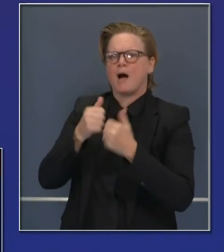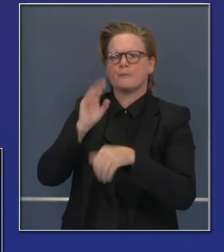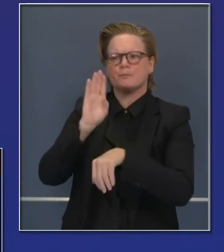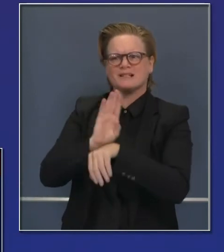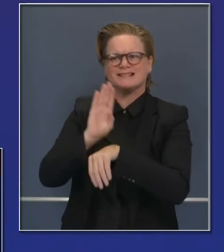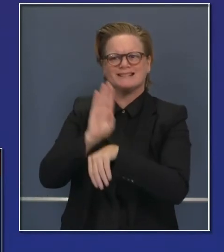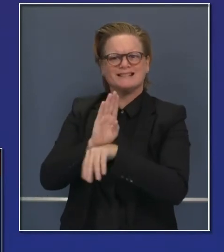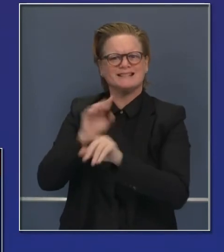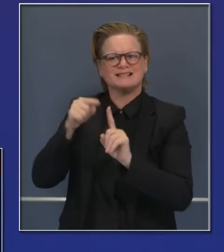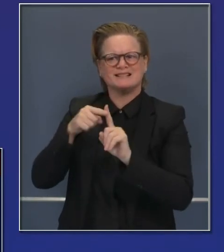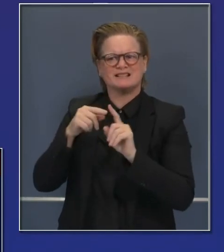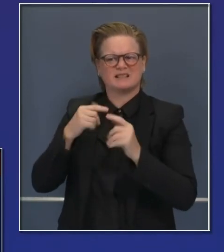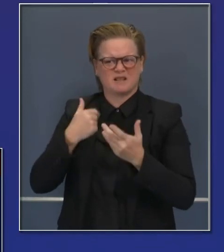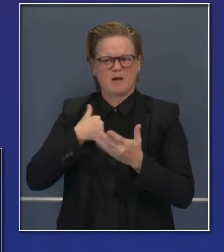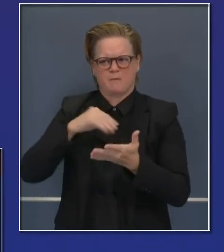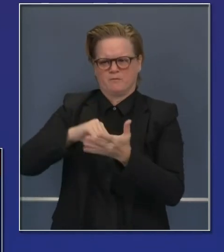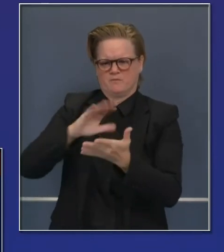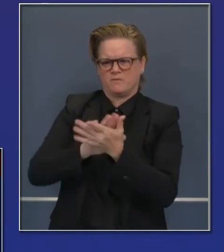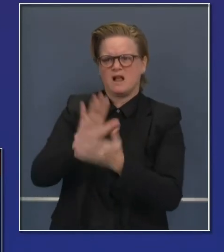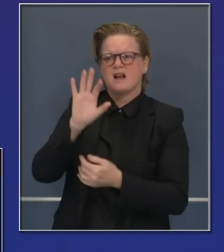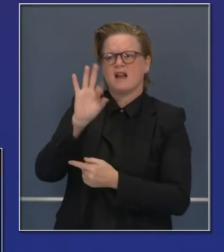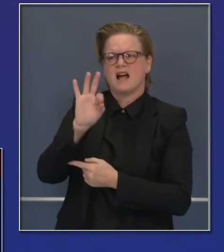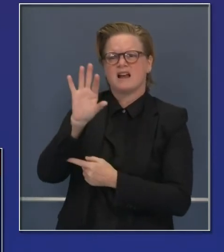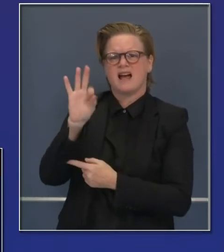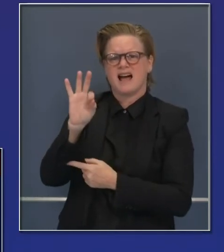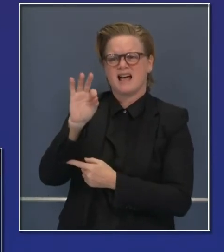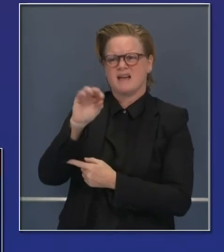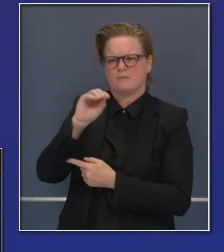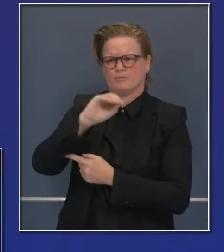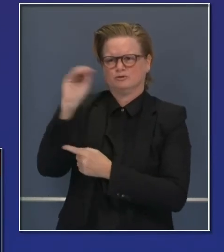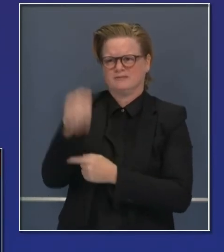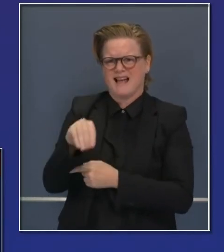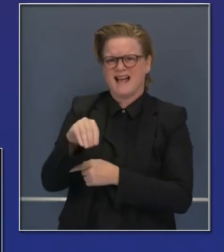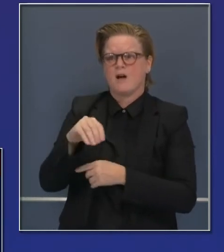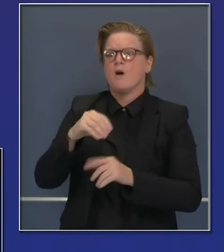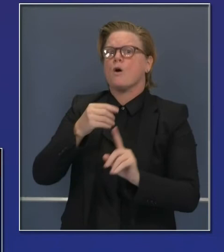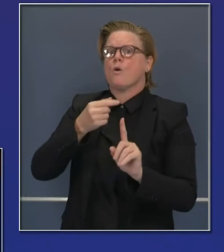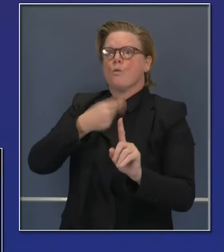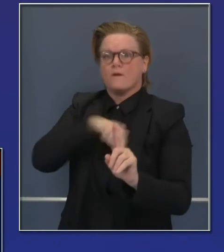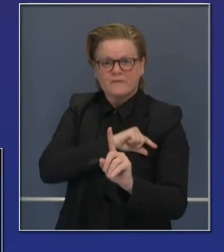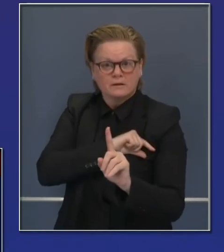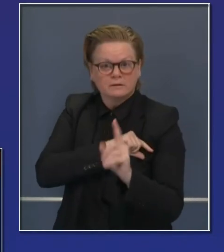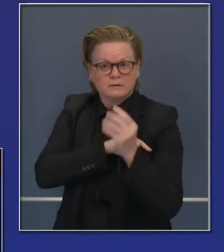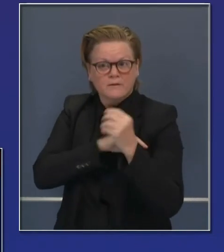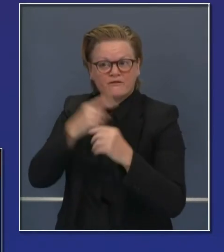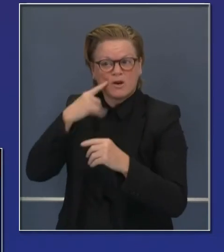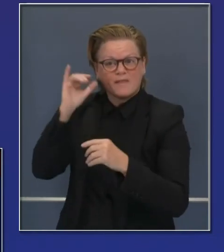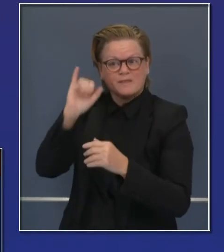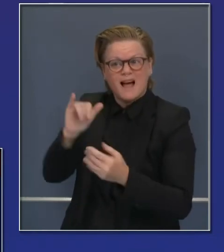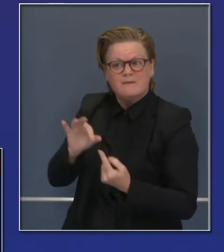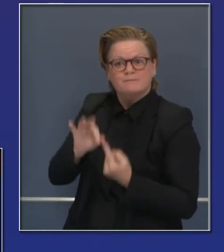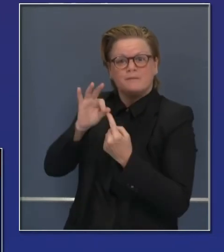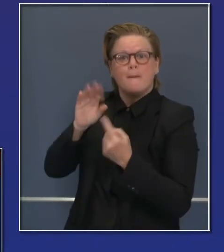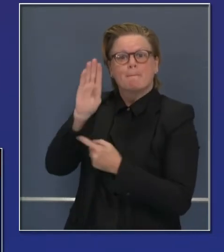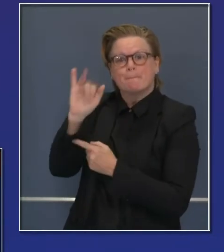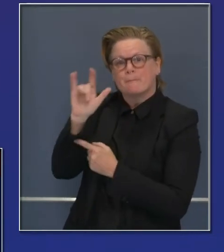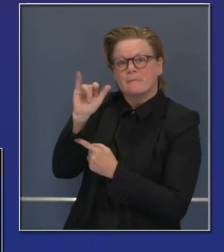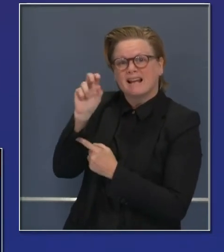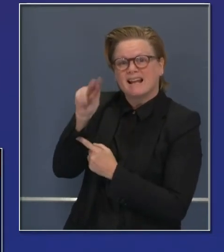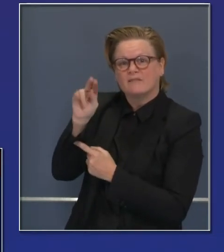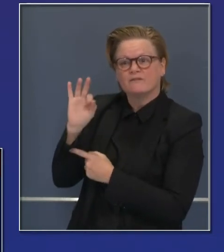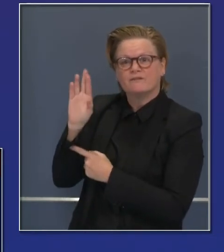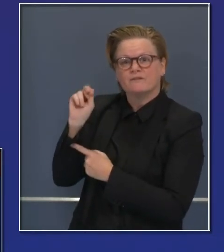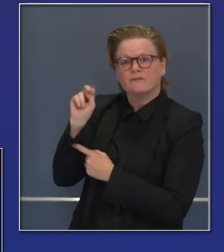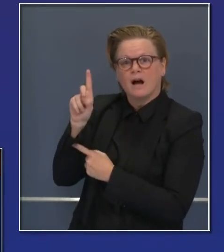99.6% of businesses qualify for this. Billions of dollars of dollars in sales tax deferrals